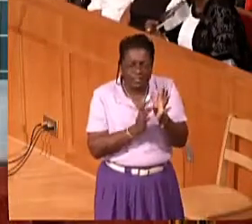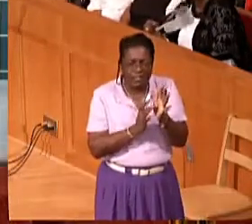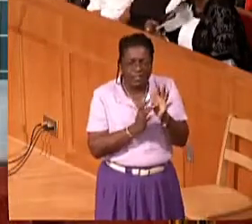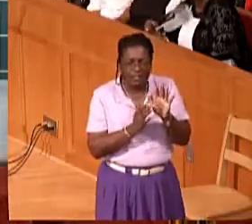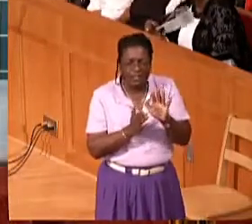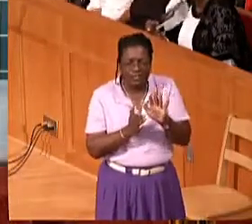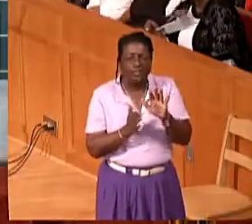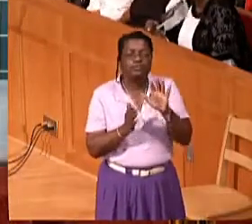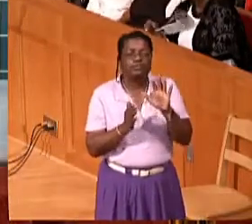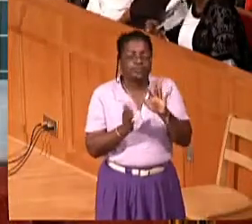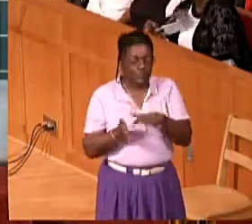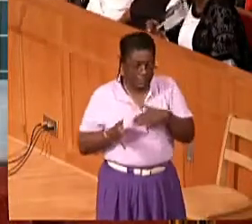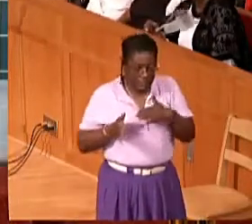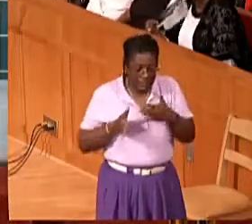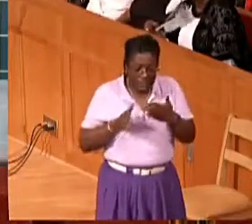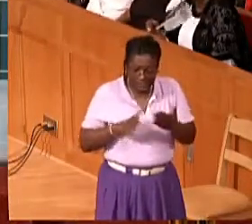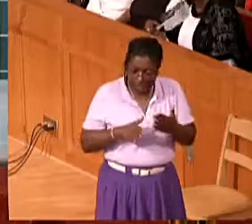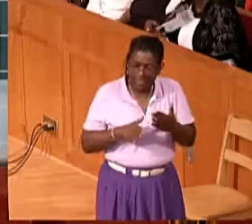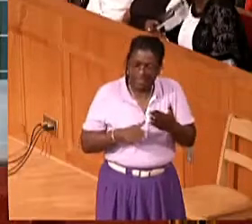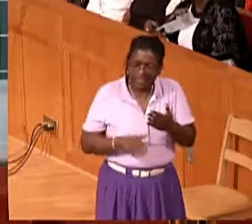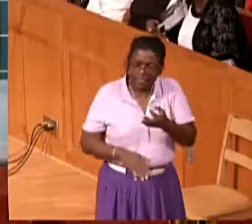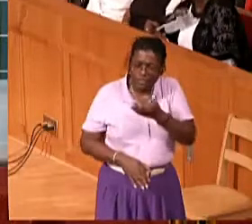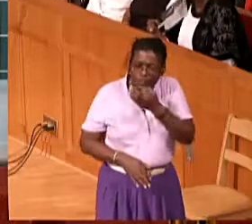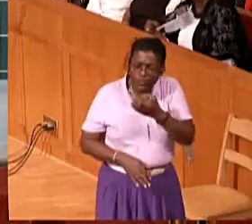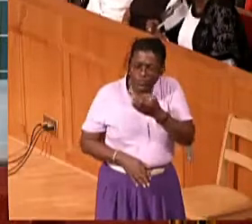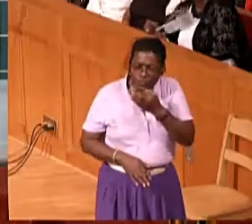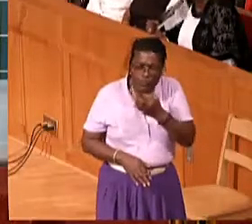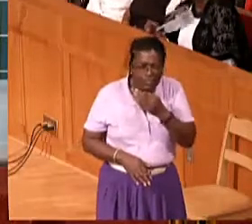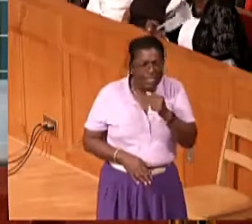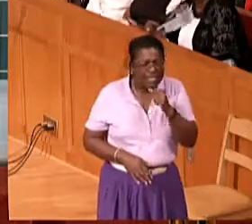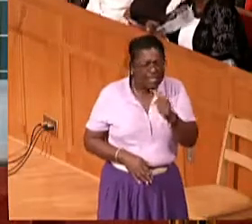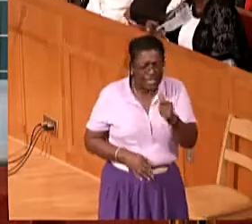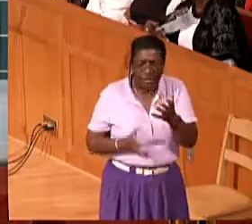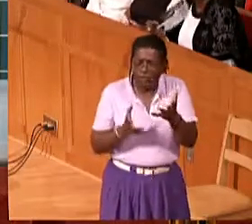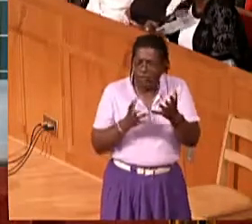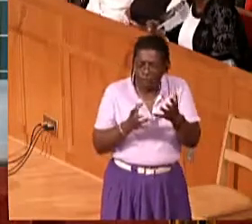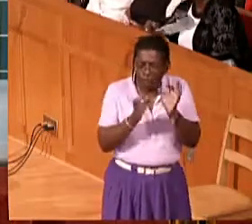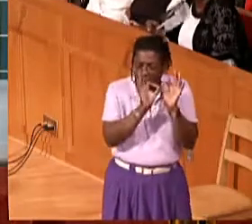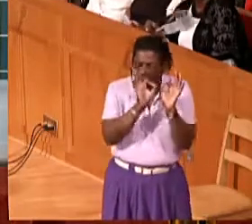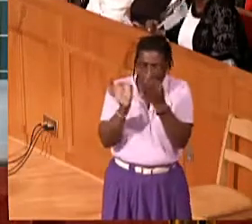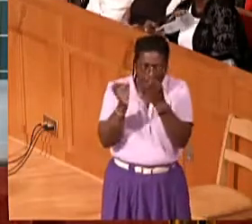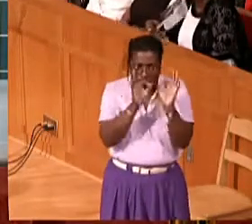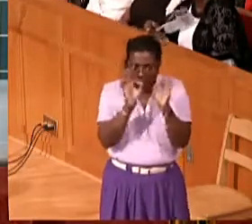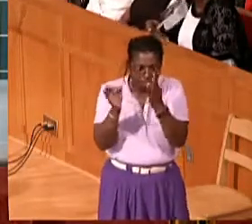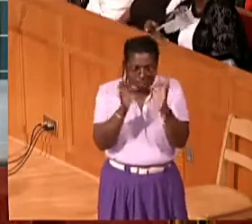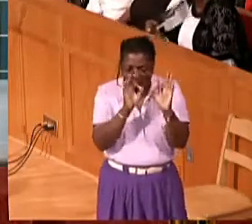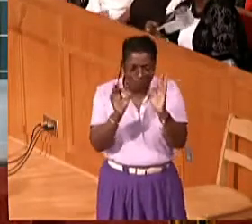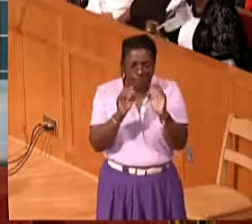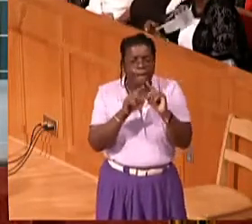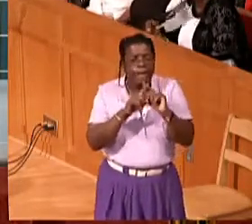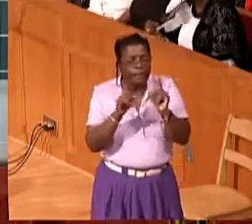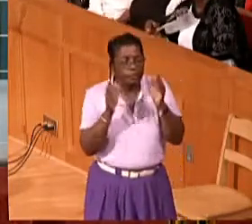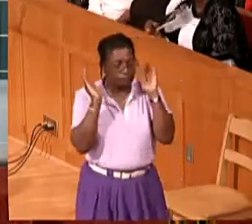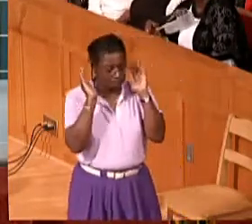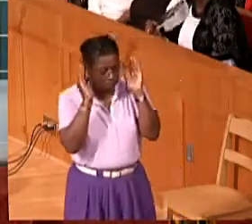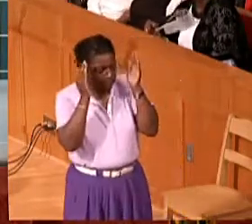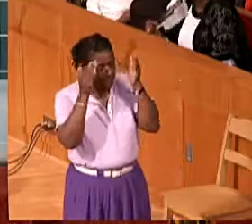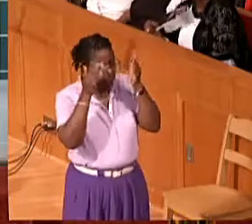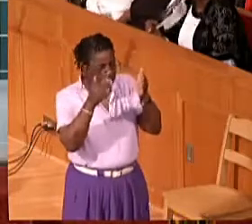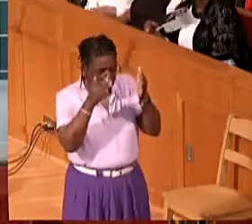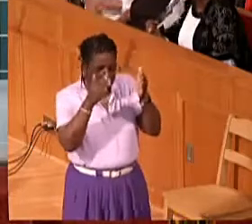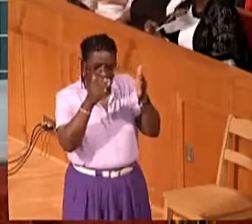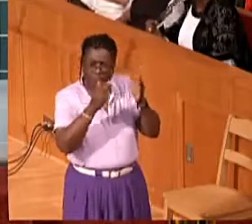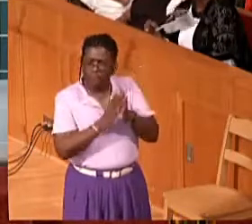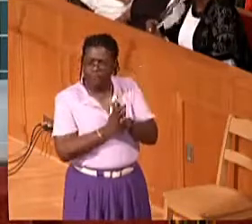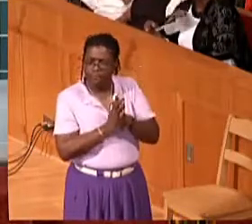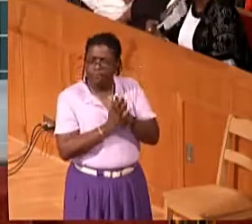it distracted. And so he told them to remain focused. Amen. Touch somebody close to you and say, remain